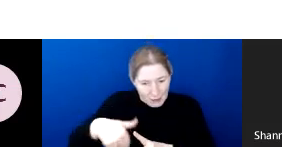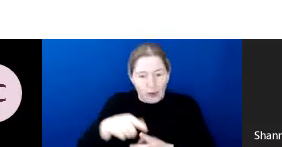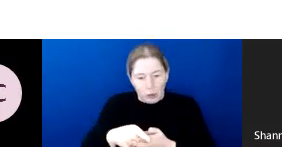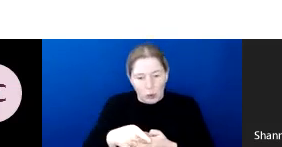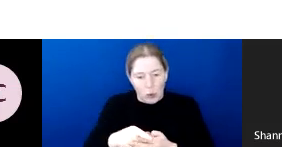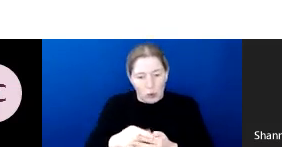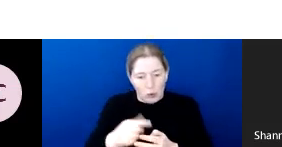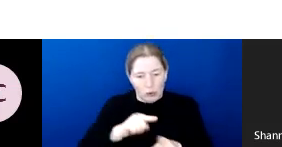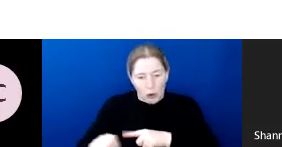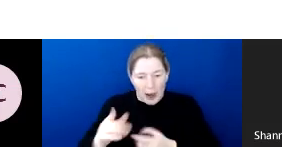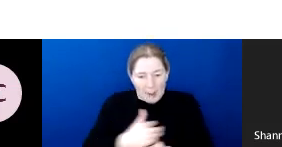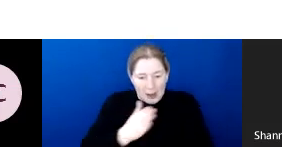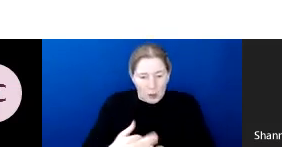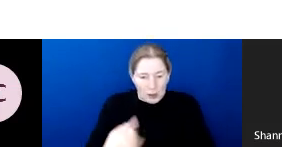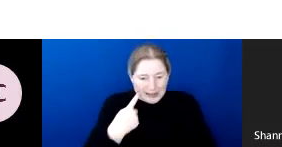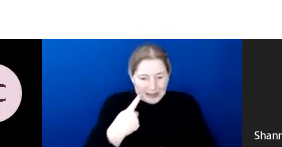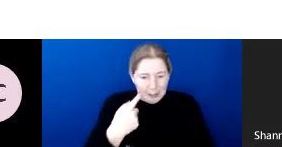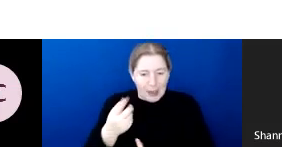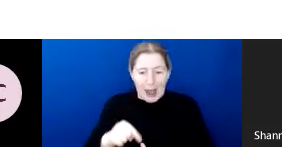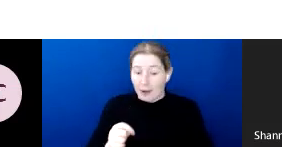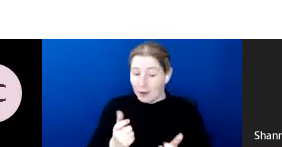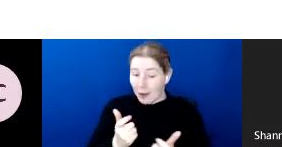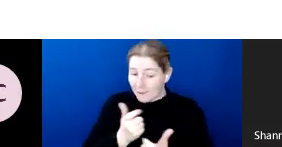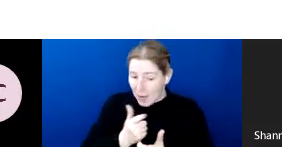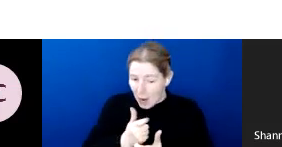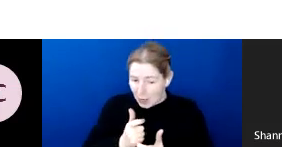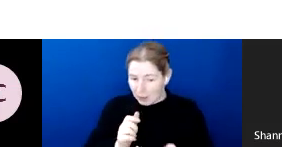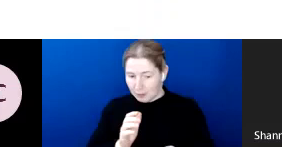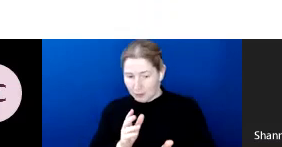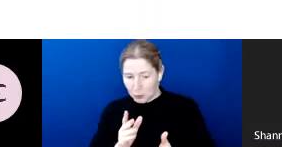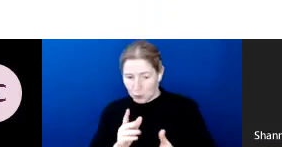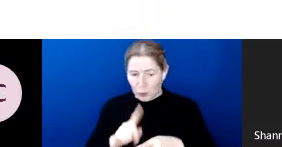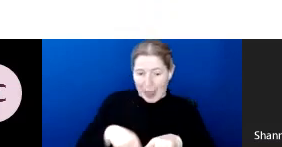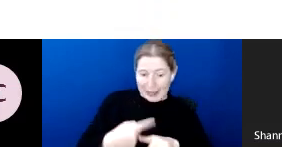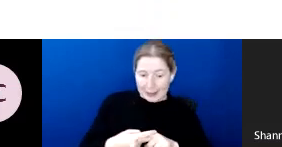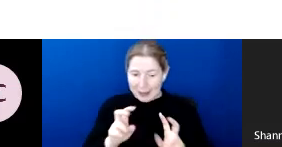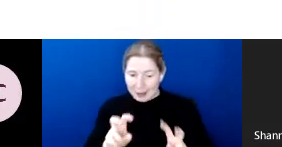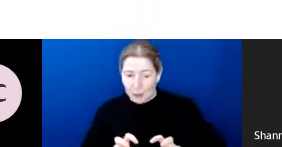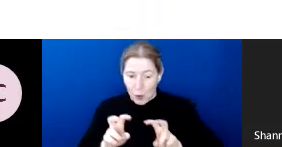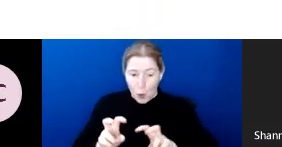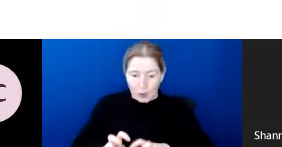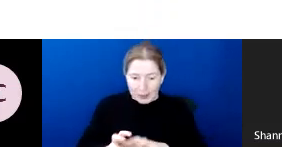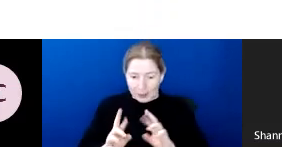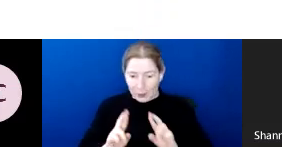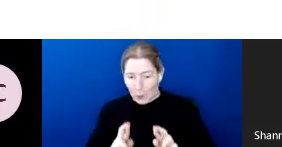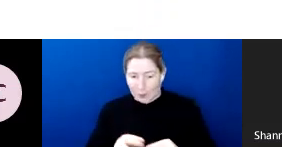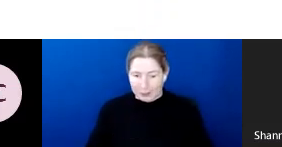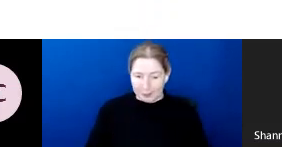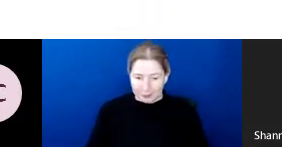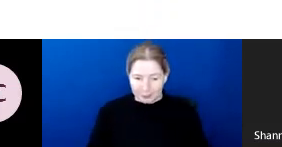maybe also a little fun to do their expense reporting.